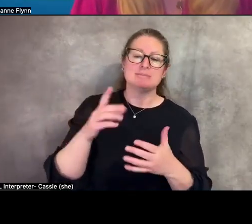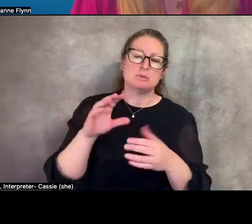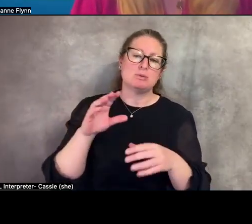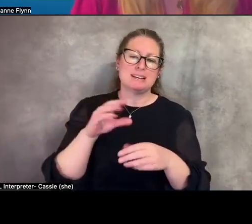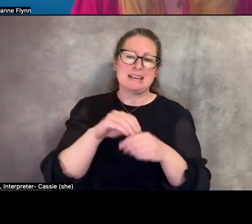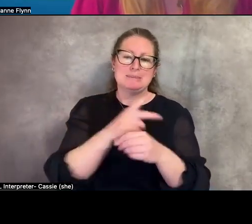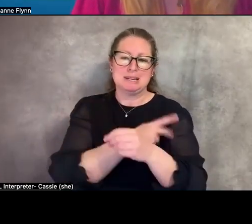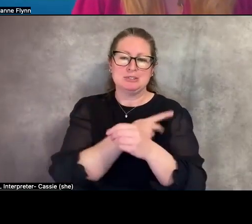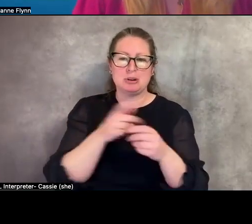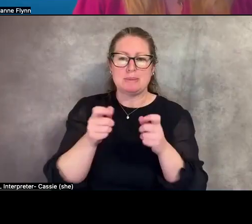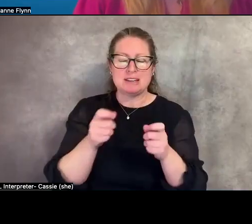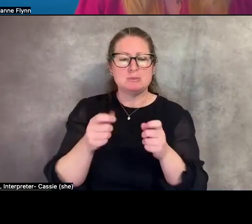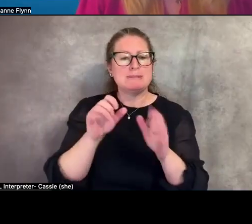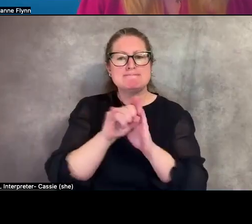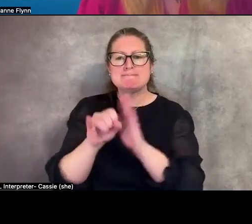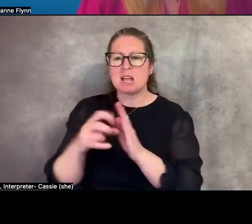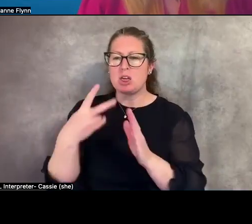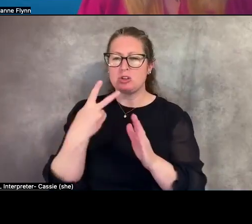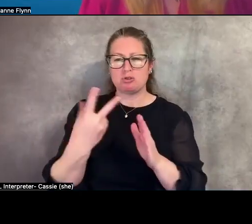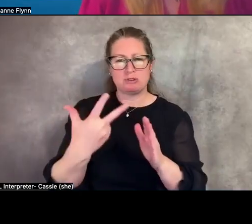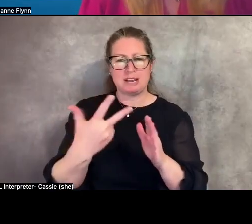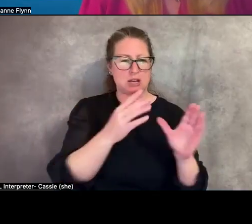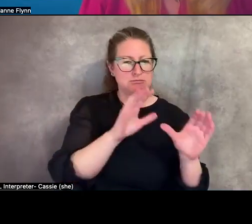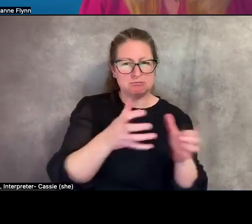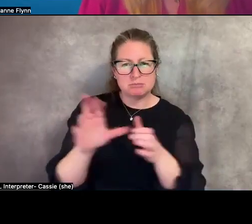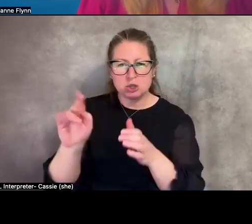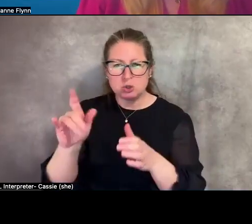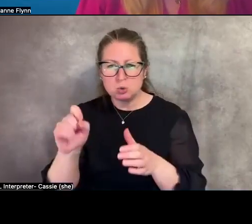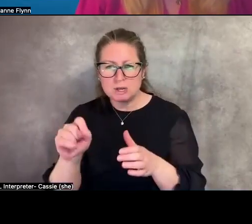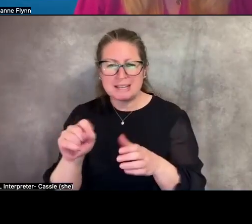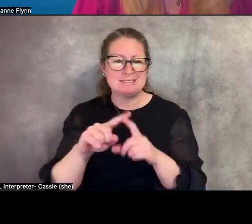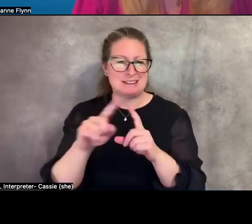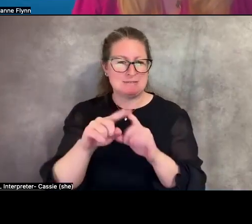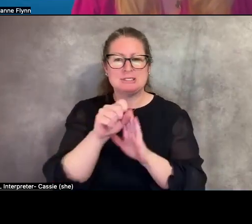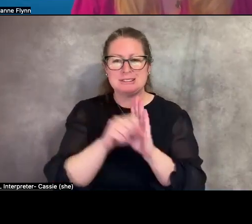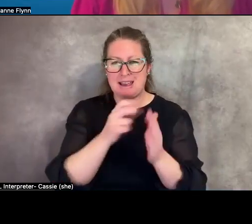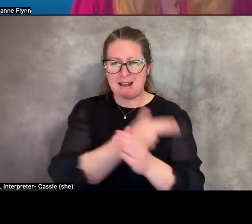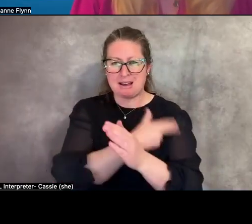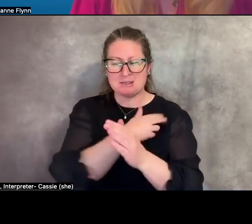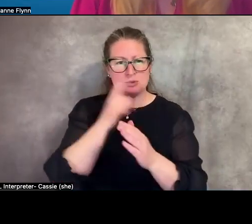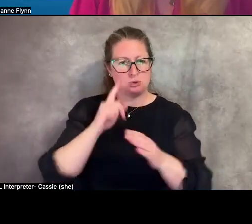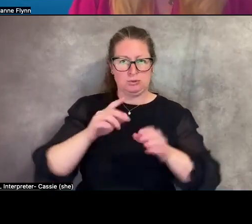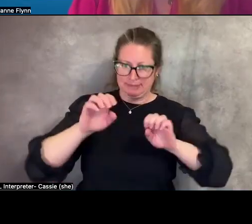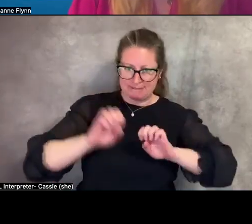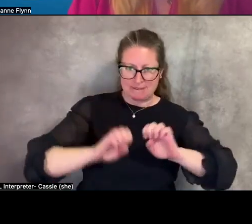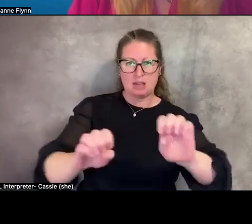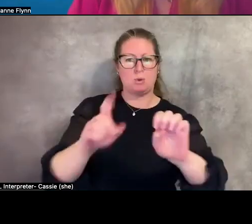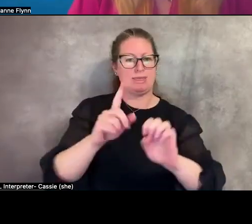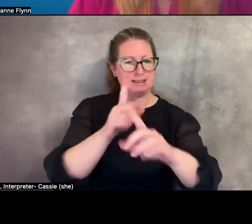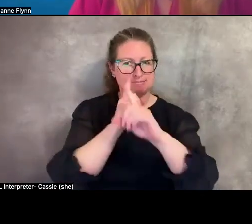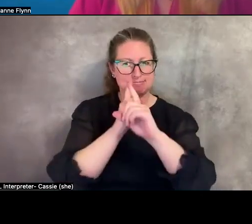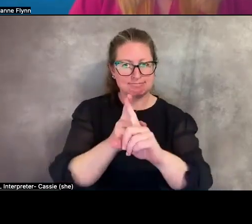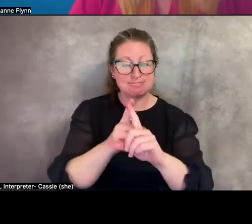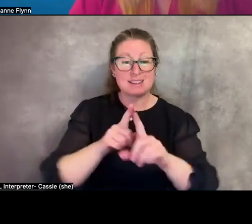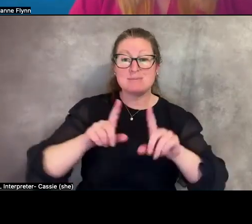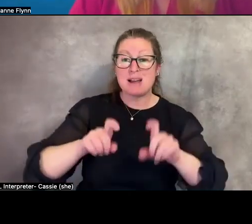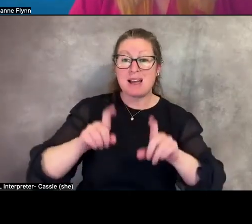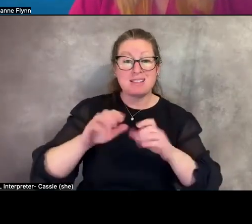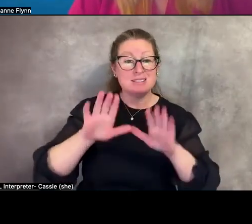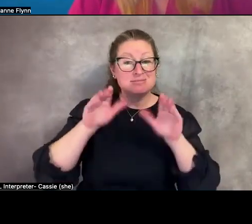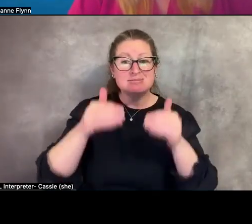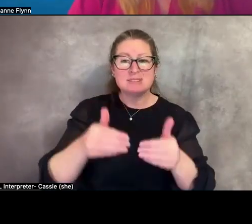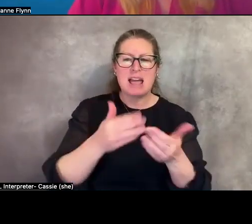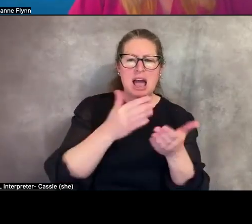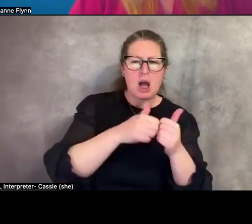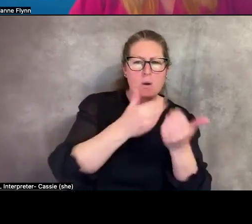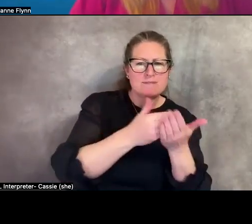3 pilot units within the different state hospitals to evaluate this initiative. So the pilot project focused on validating and